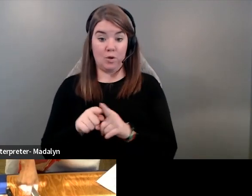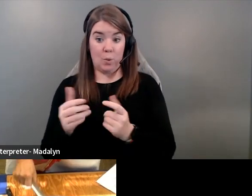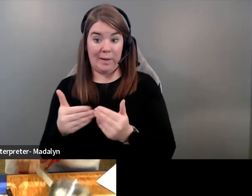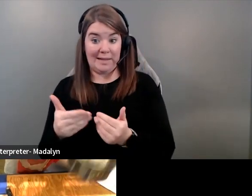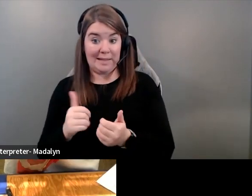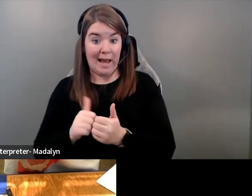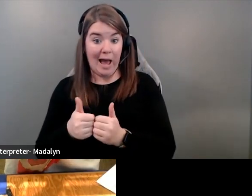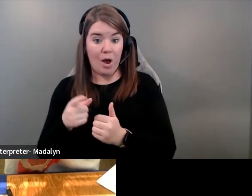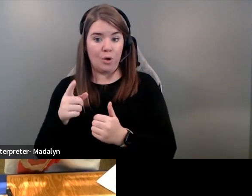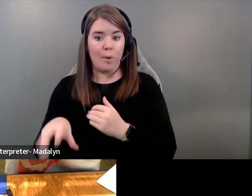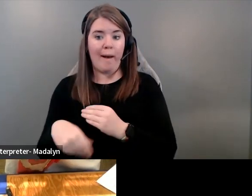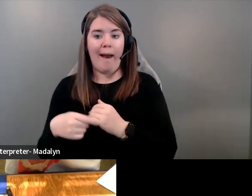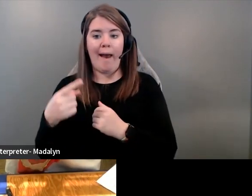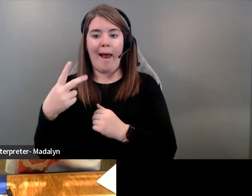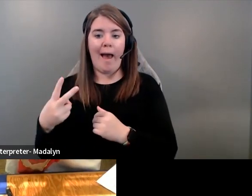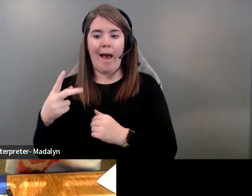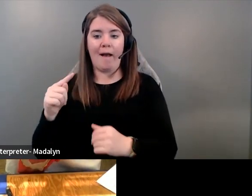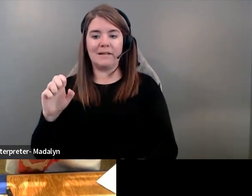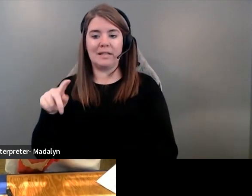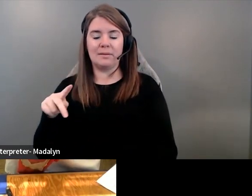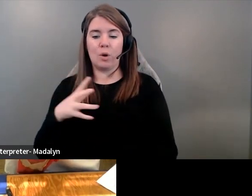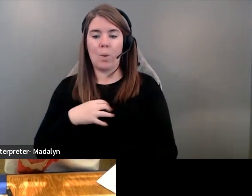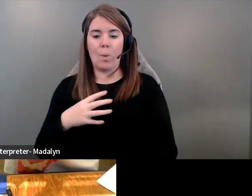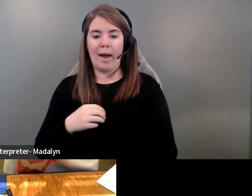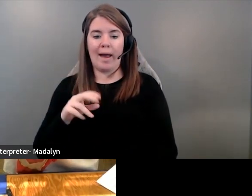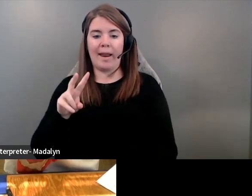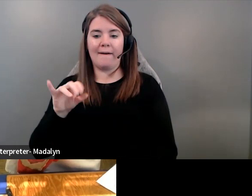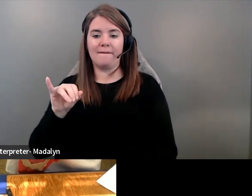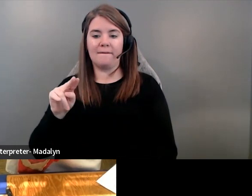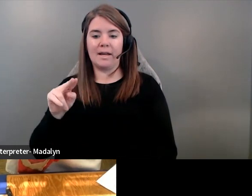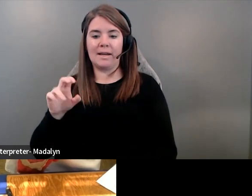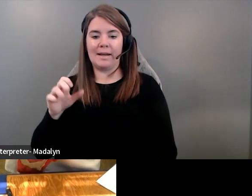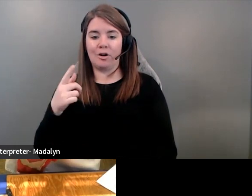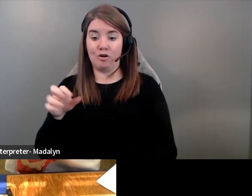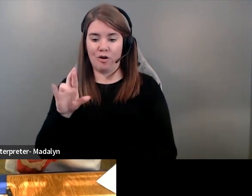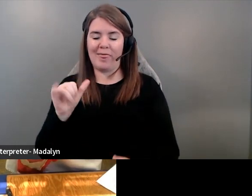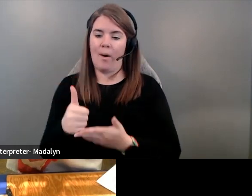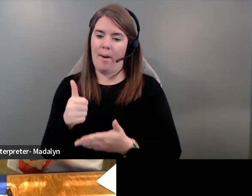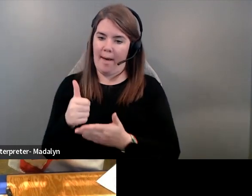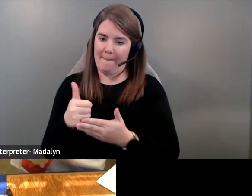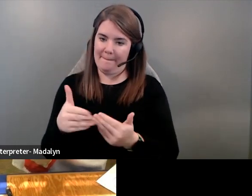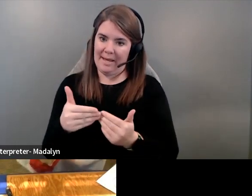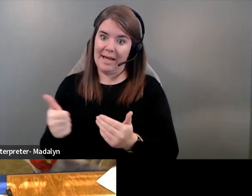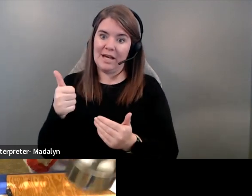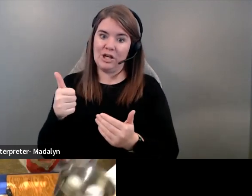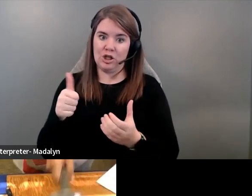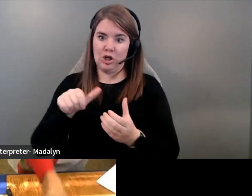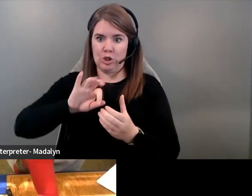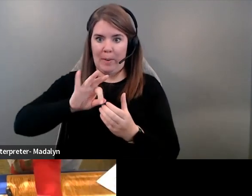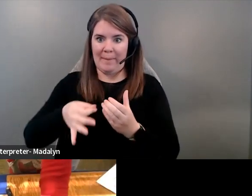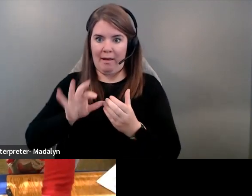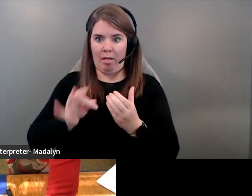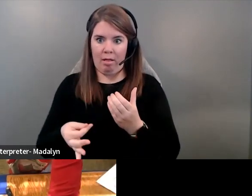going to add a ½ teaspoon of white vinegar to the water when you're boiling it, and that'll make them easier to peel as well. So little side